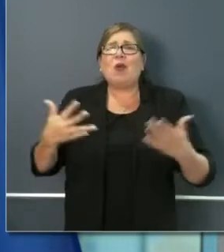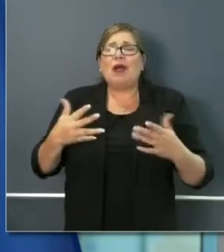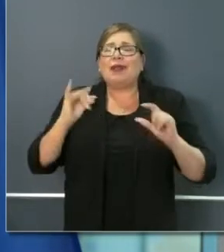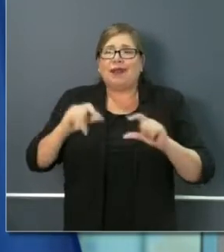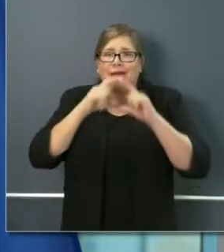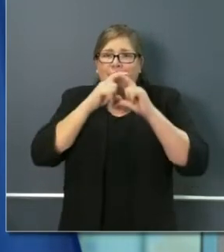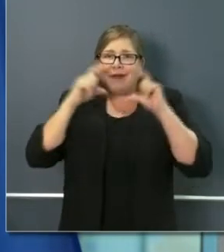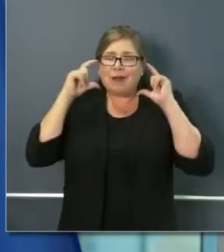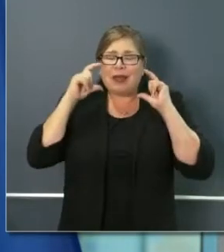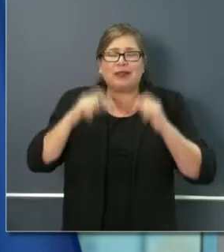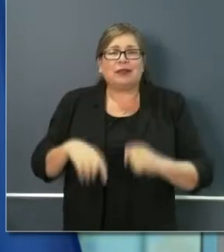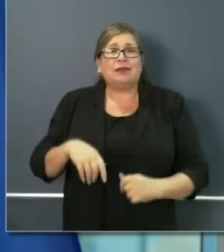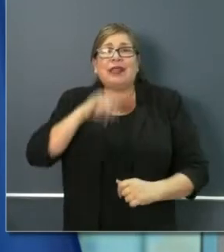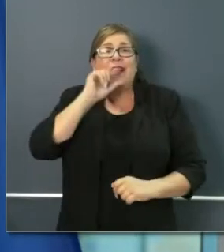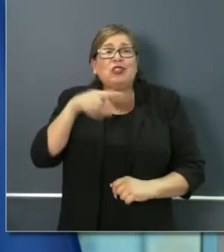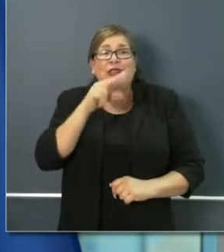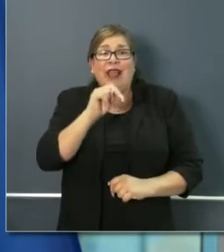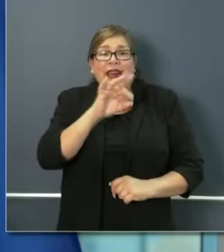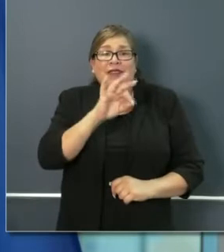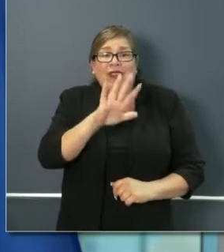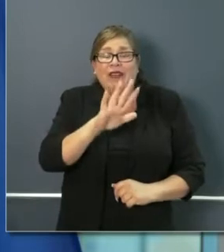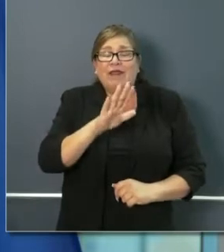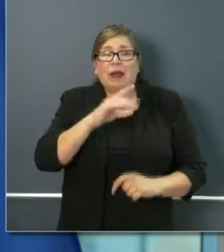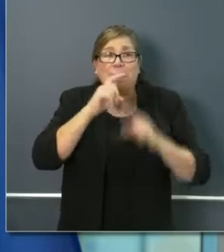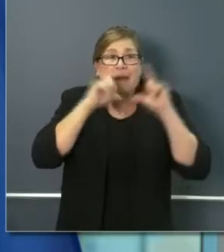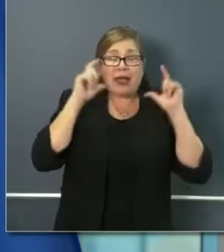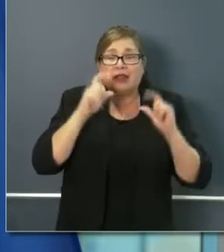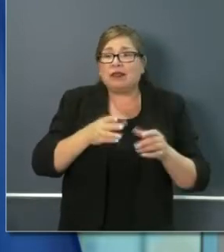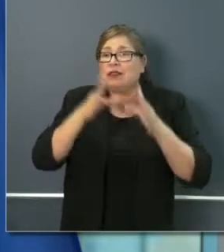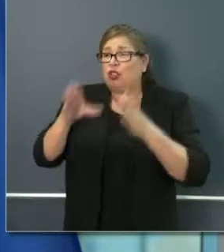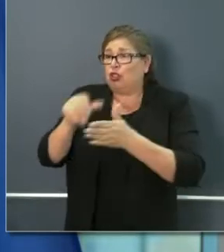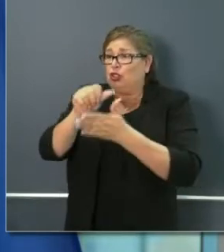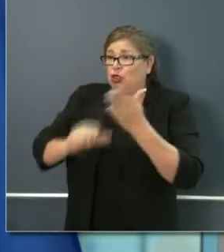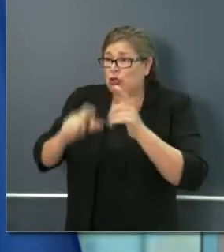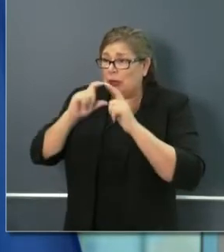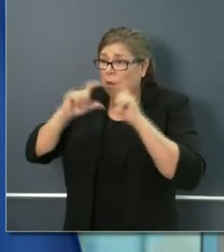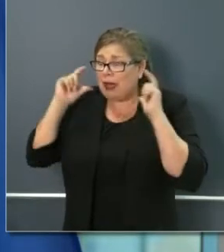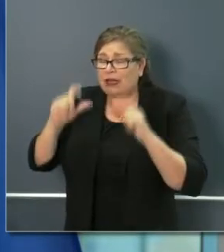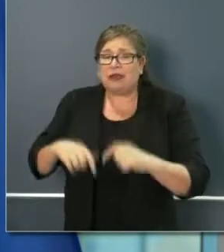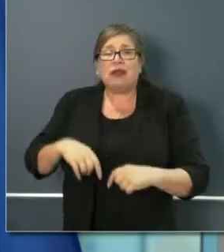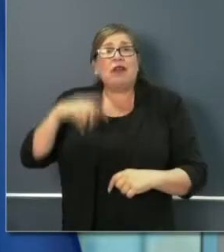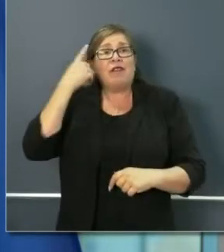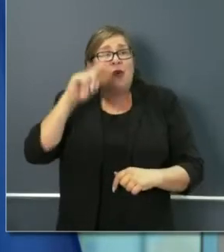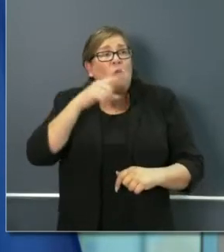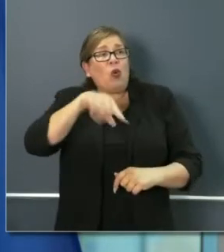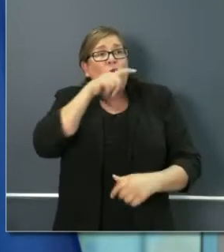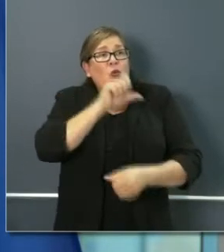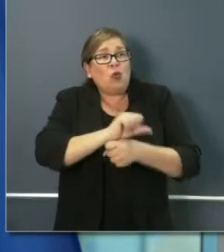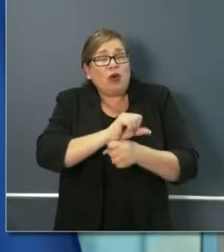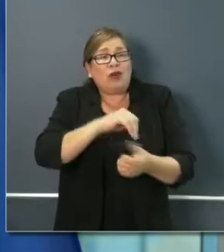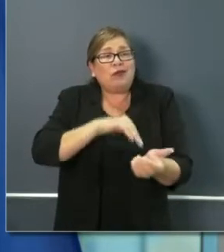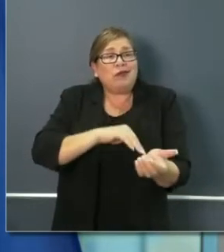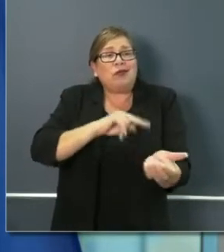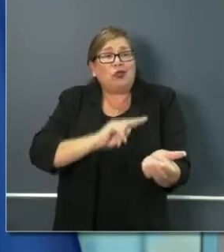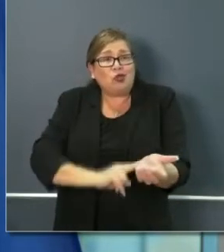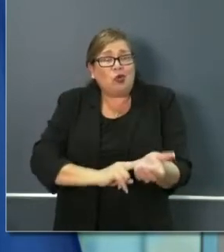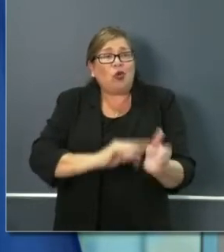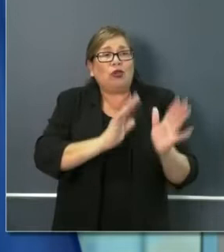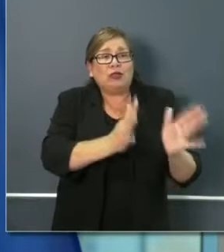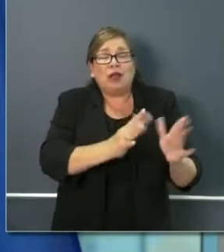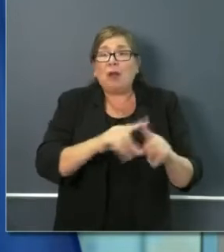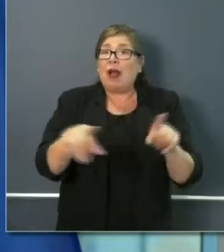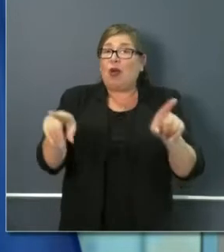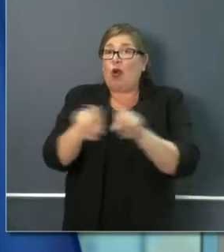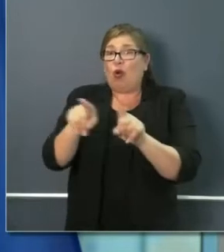surgical masks, not just masks for our frontline employees, particularly our healthcare professionals, but people that are in the grocery